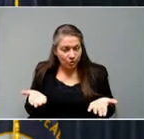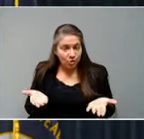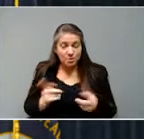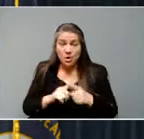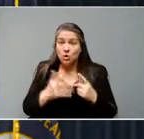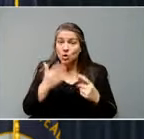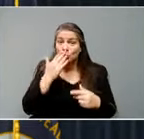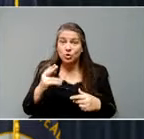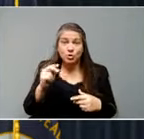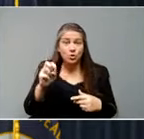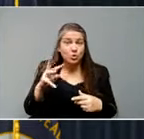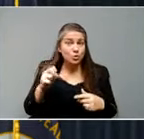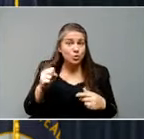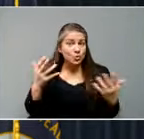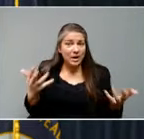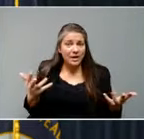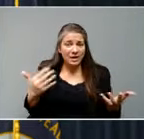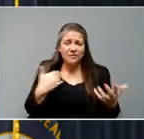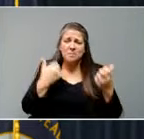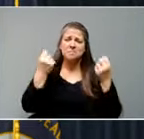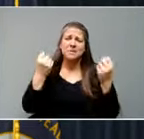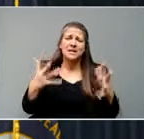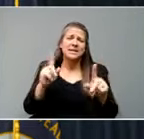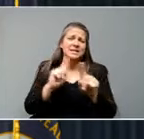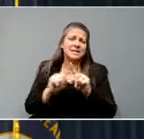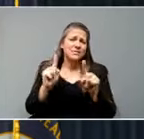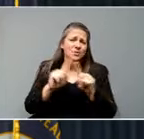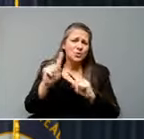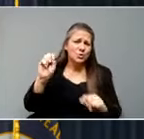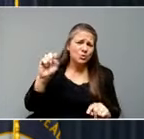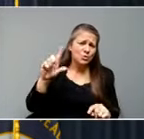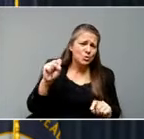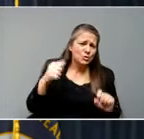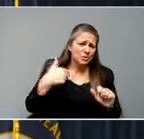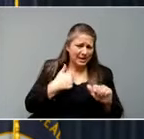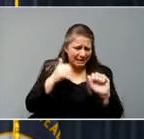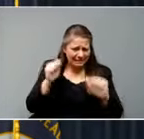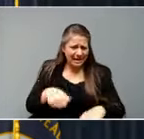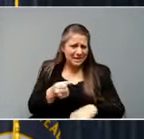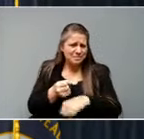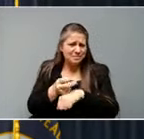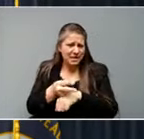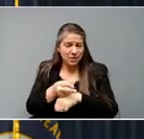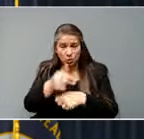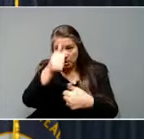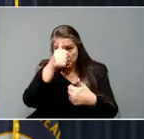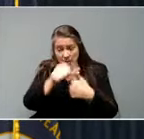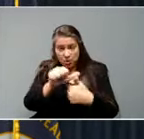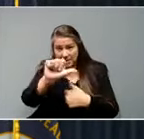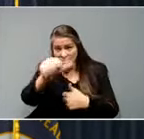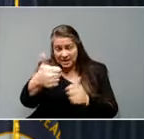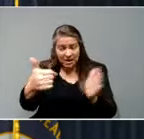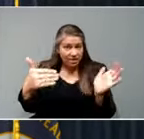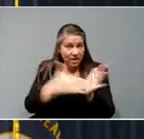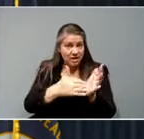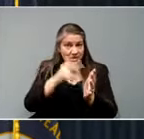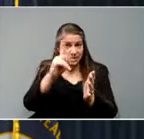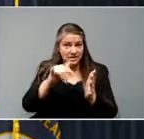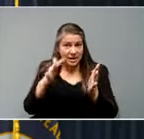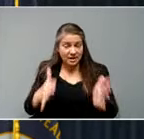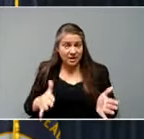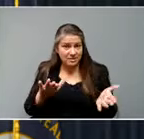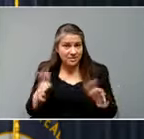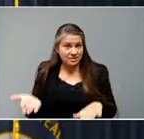we have so many different tools to beat it. Remember, we've lost 10,000 Kentuckians. We don't have to lose more. We